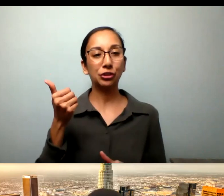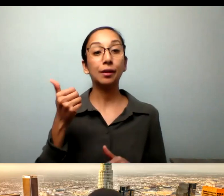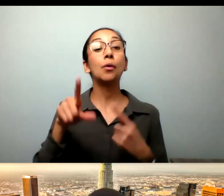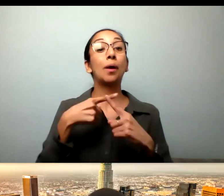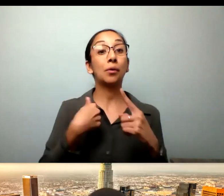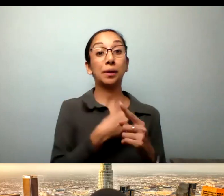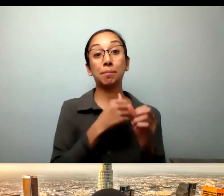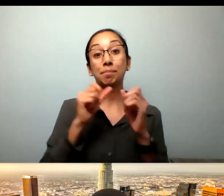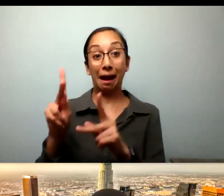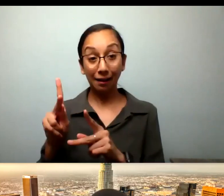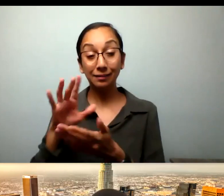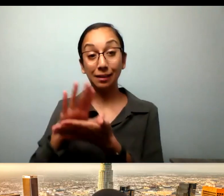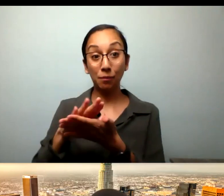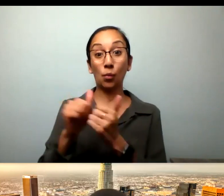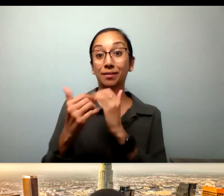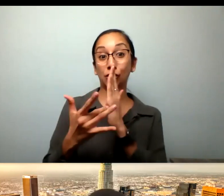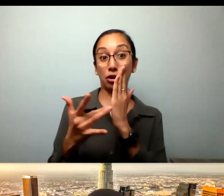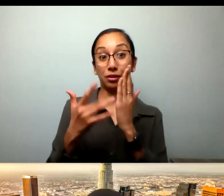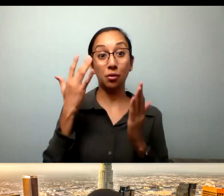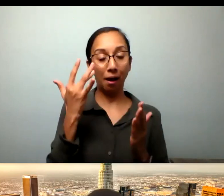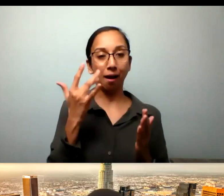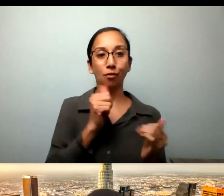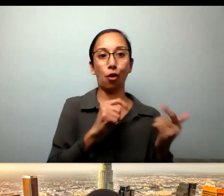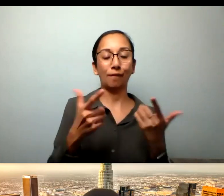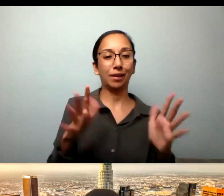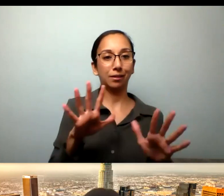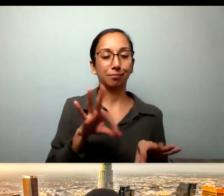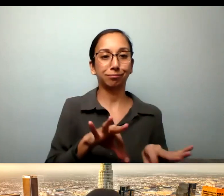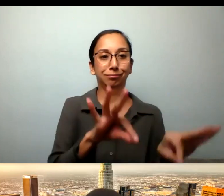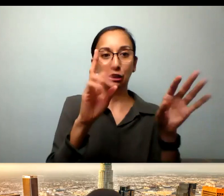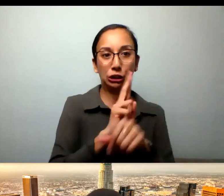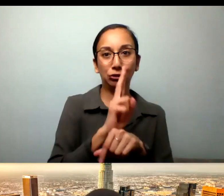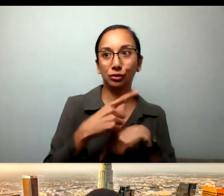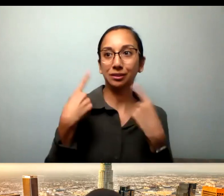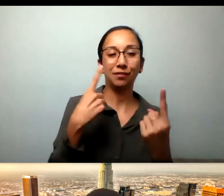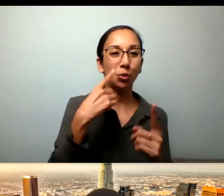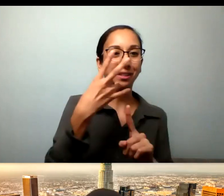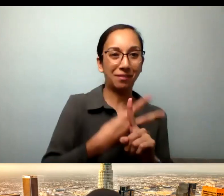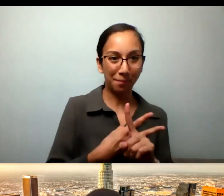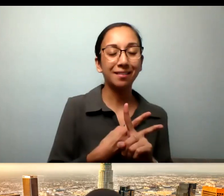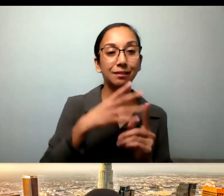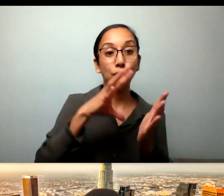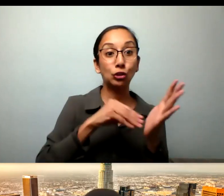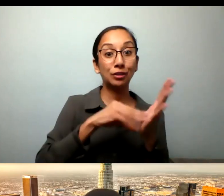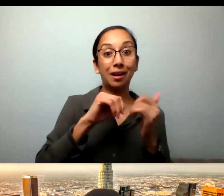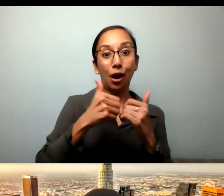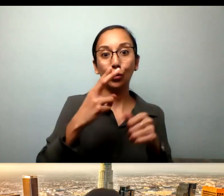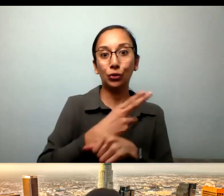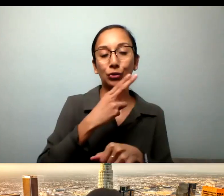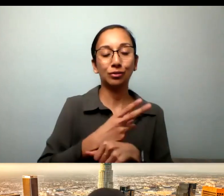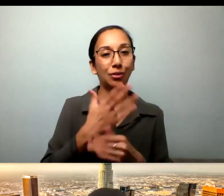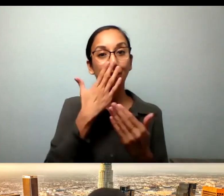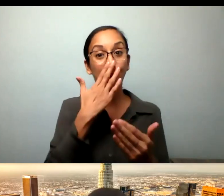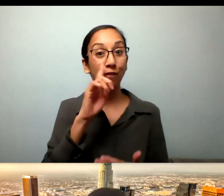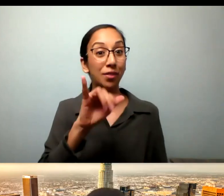return to campus with technology, because we've all been using it now for 7 months and learning how to do that. So thank you for